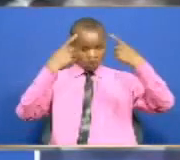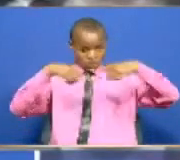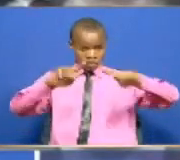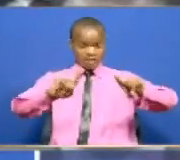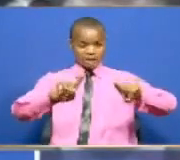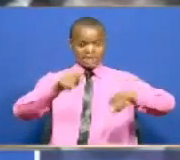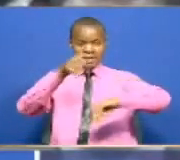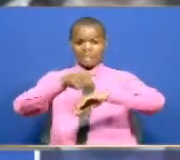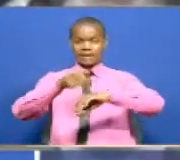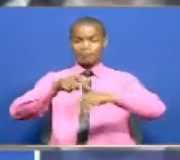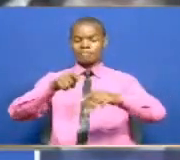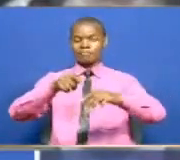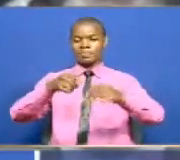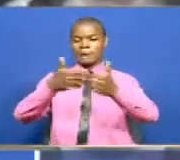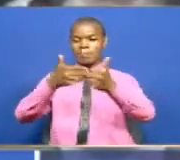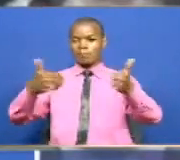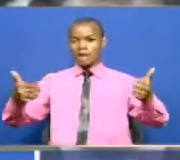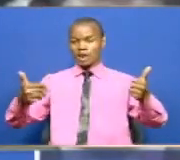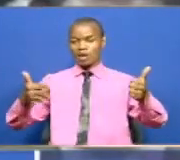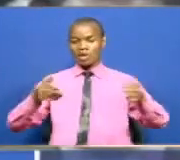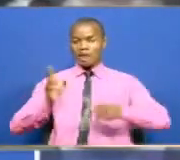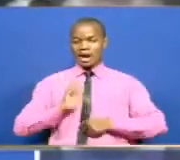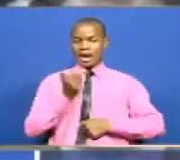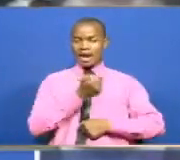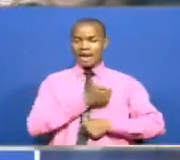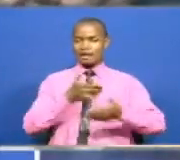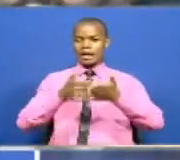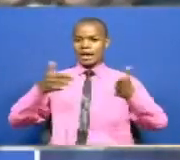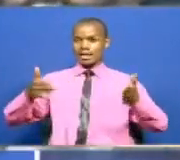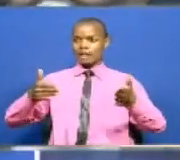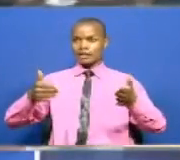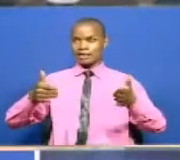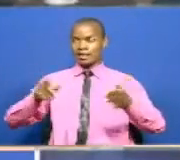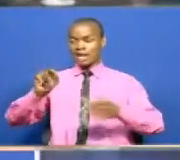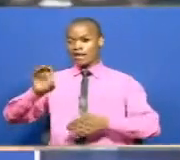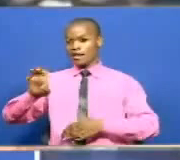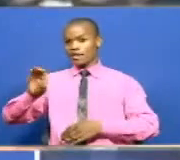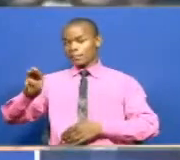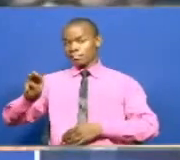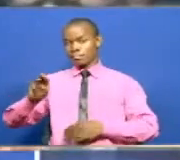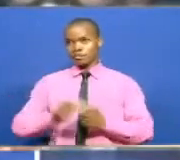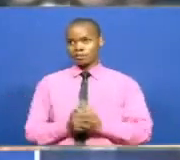dichotomous categories of us versus them. And